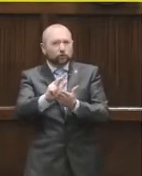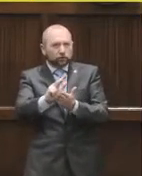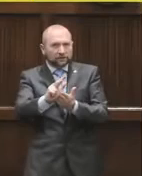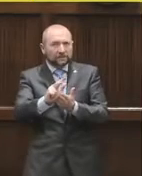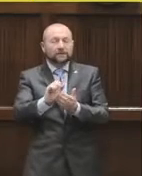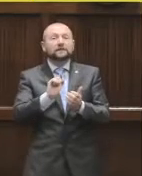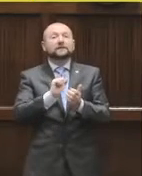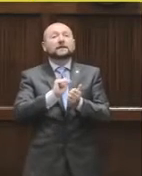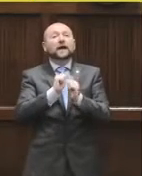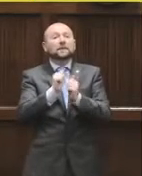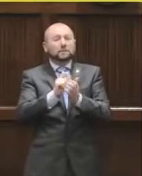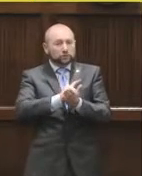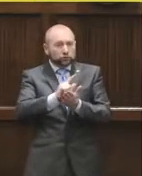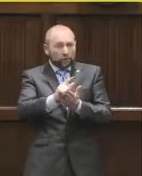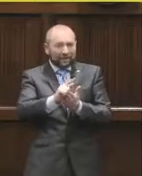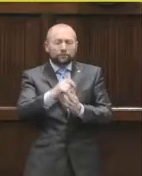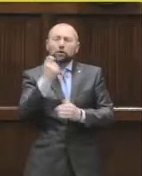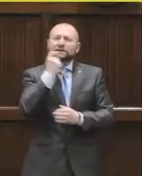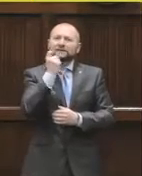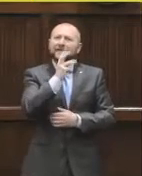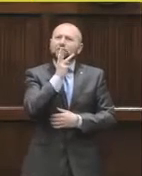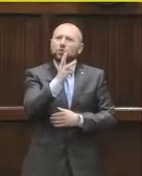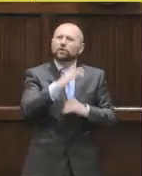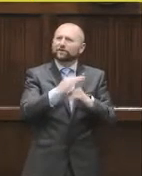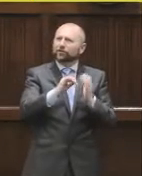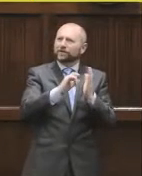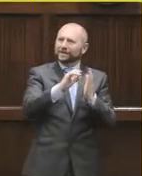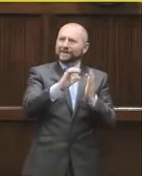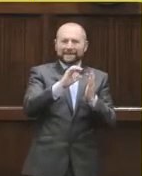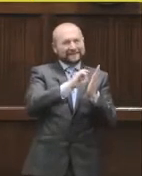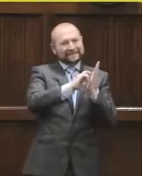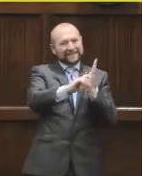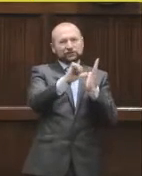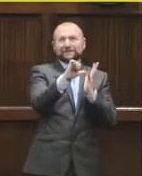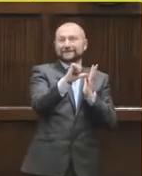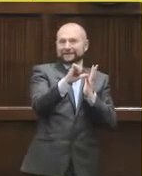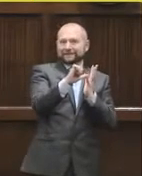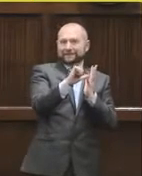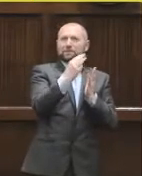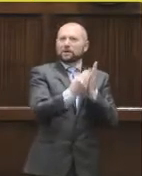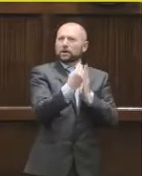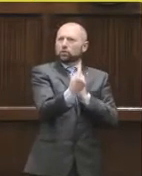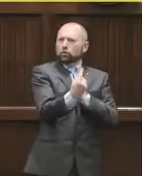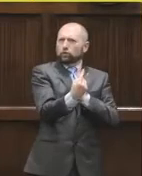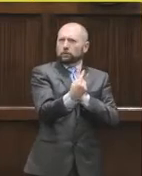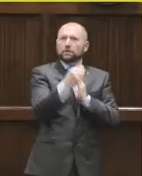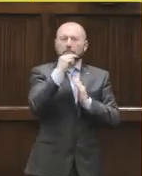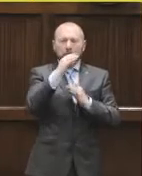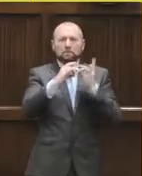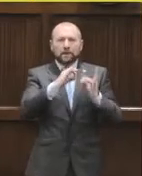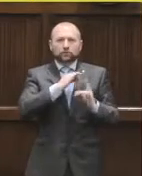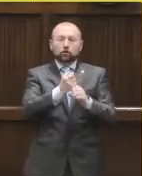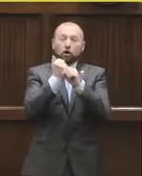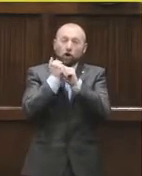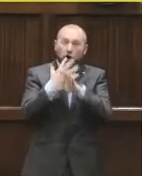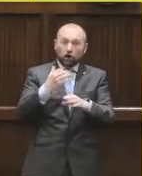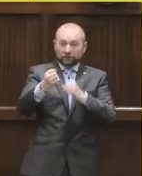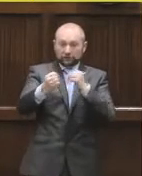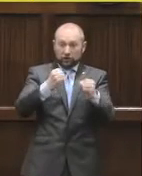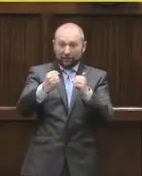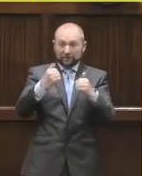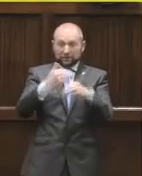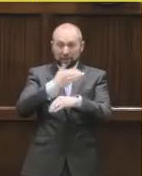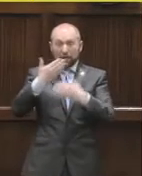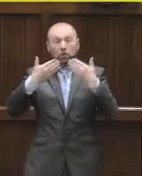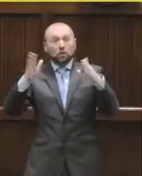number 12 tightens up the wording of section 6, subsection 1 to ensure that all services provided by a public